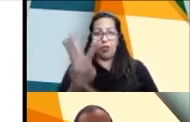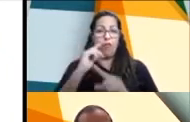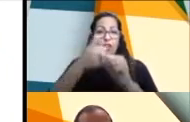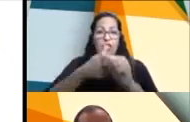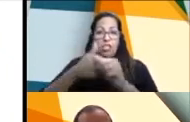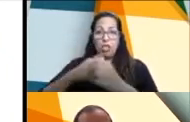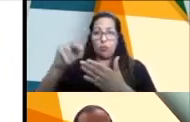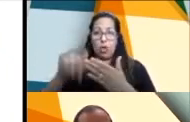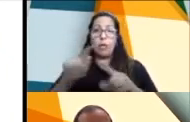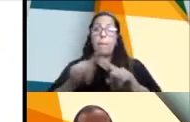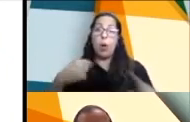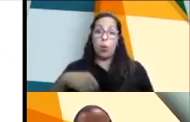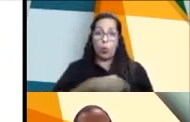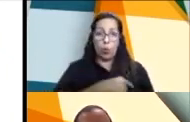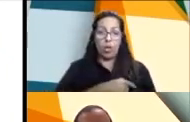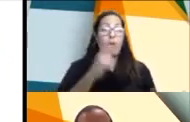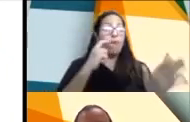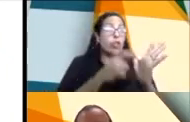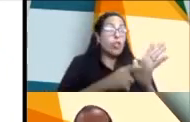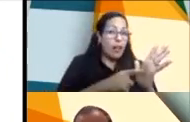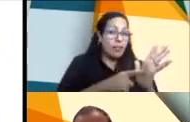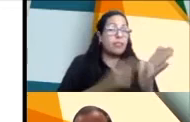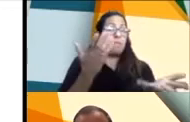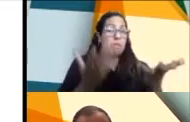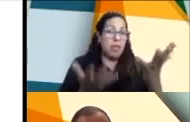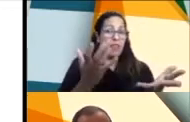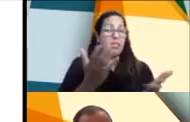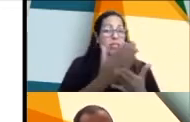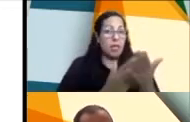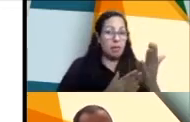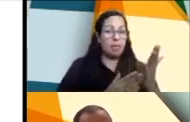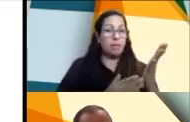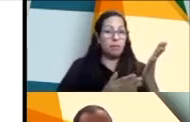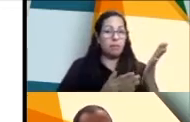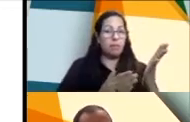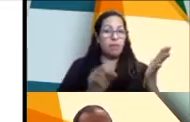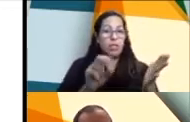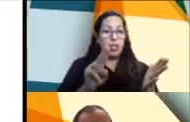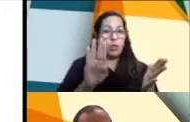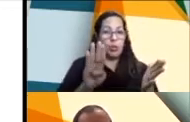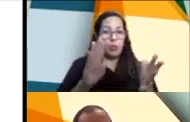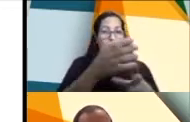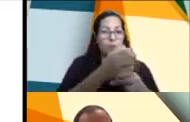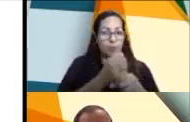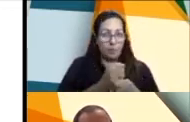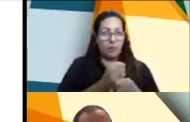that there are going to be some subrecipients that will